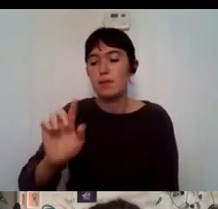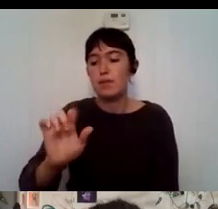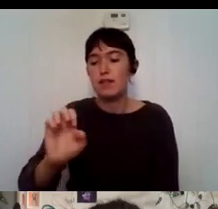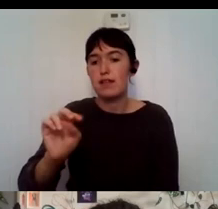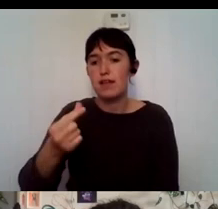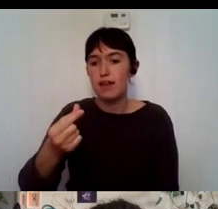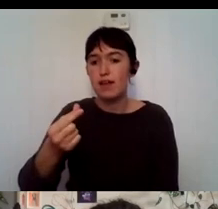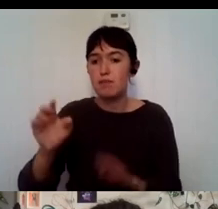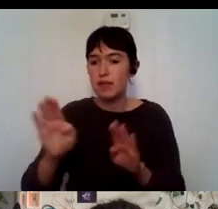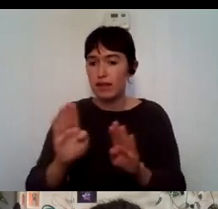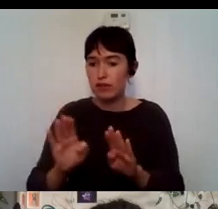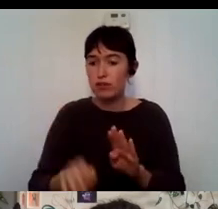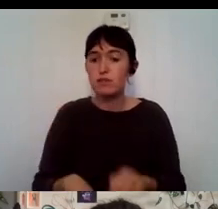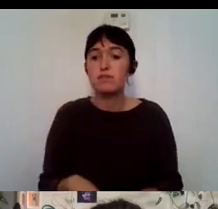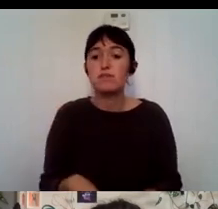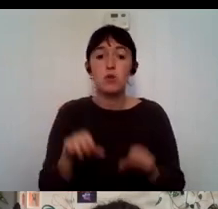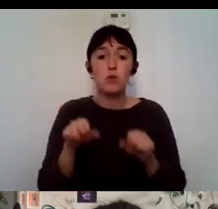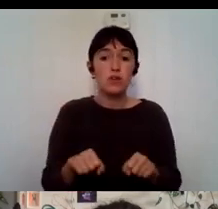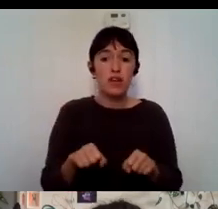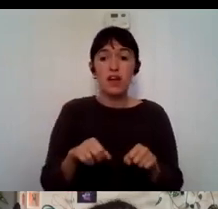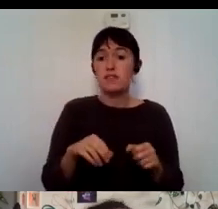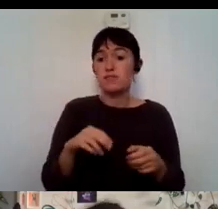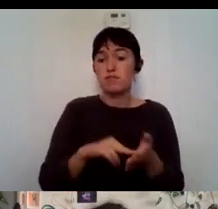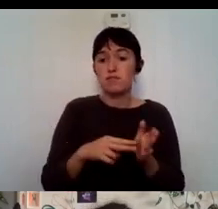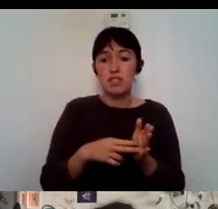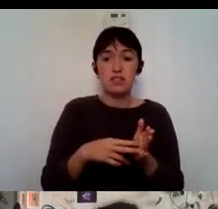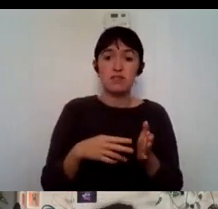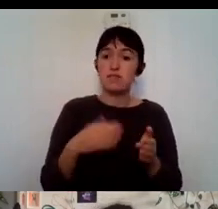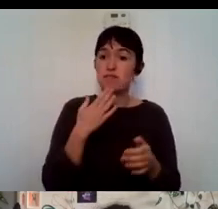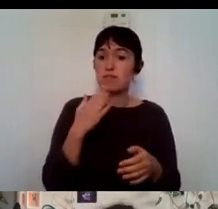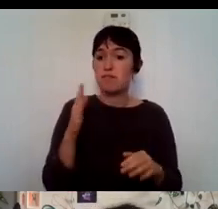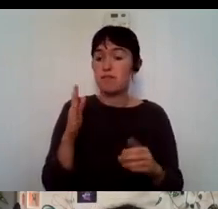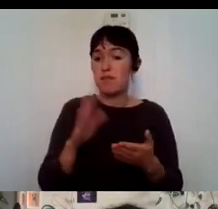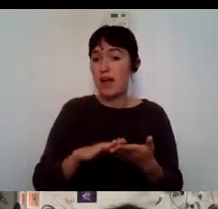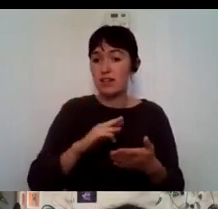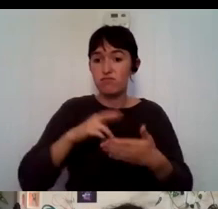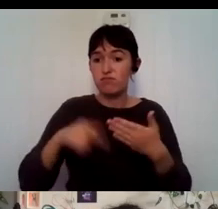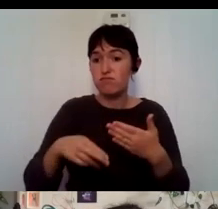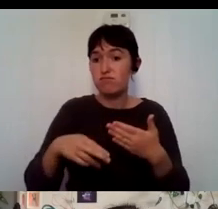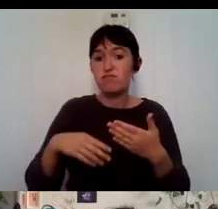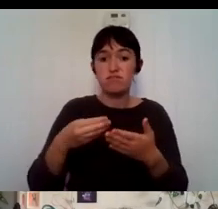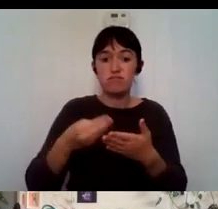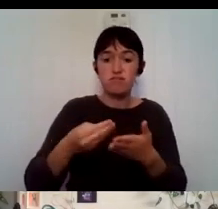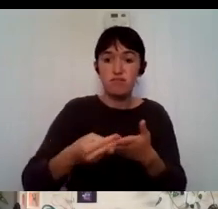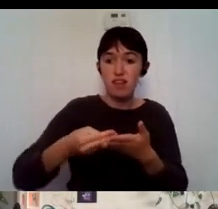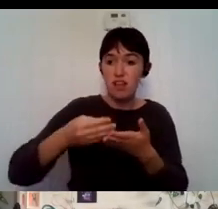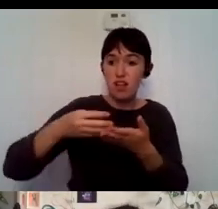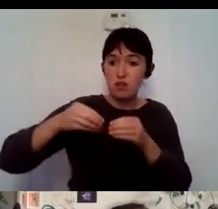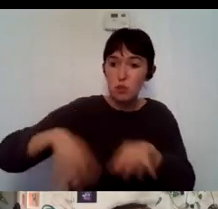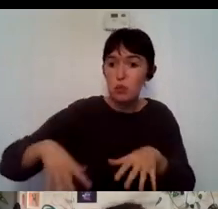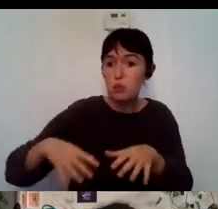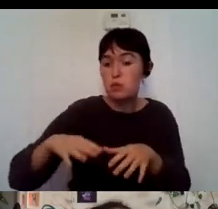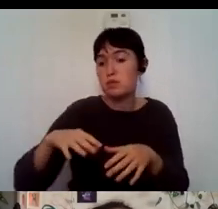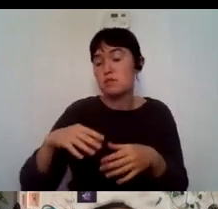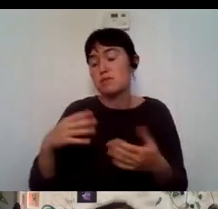catastrophic financial implications too. Yeah, absolutely. Very interesting. All right, the next question is from Trenton. This is a cool question.